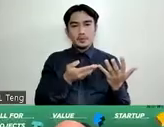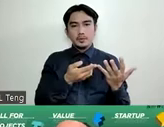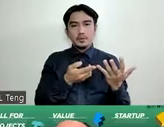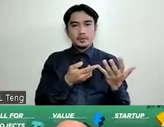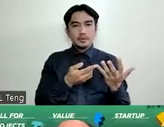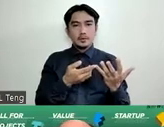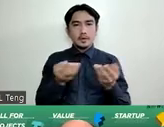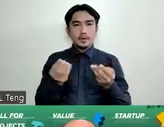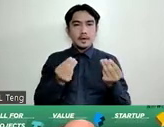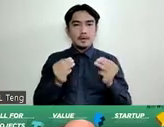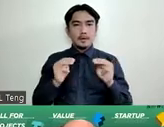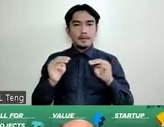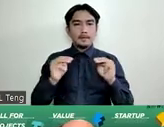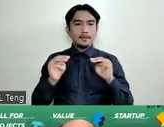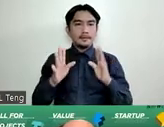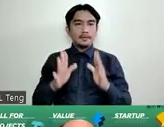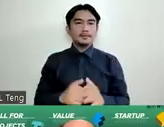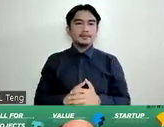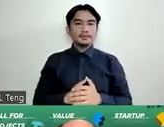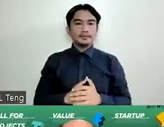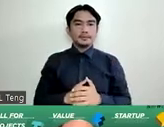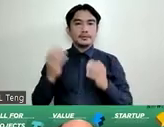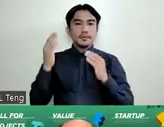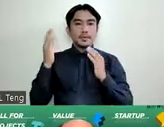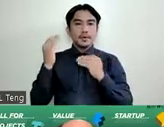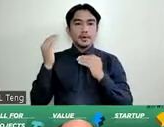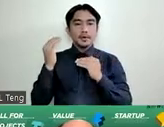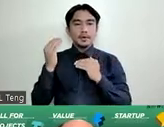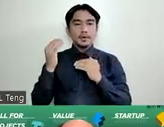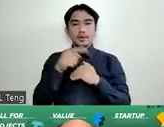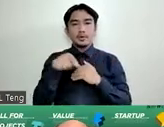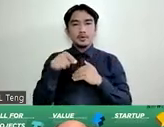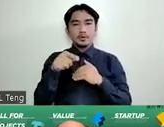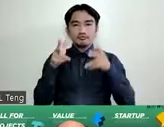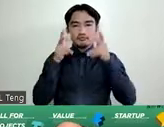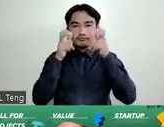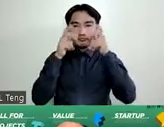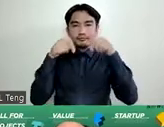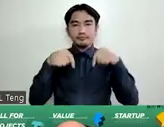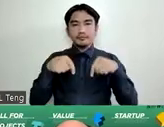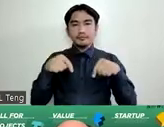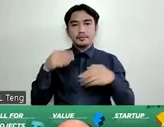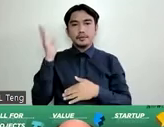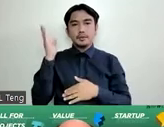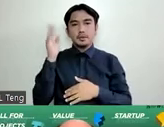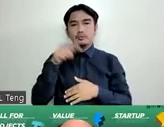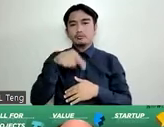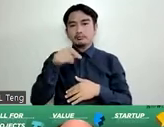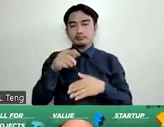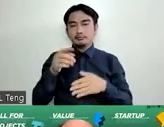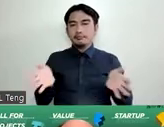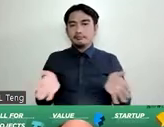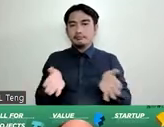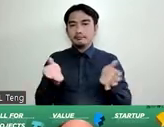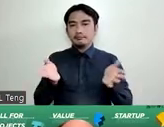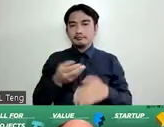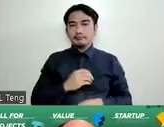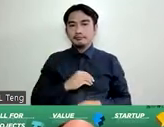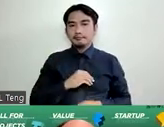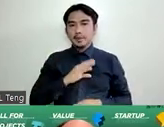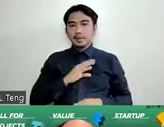Manager. So we hope that in listening to this talk, this will encourage you to create your own